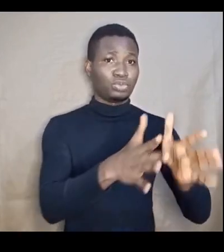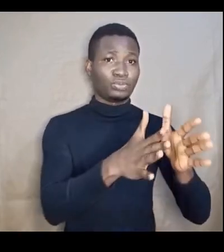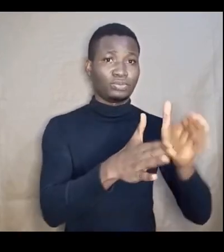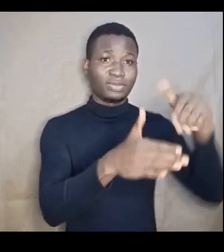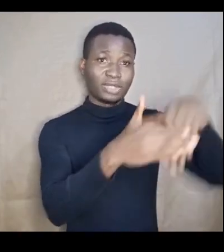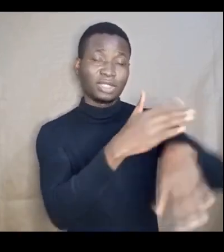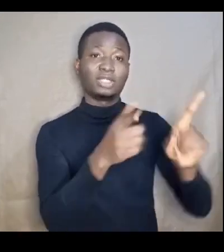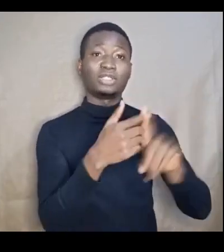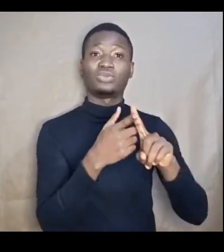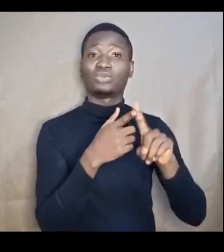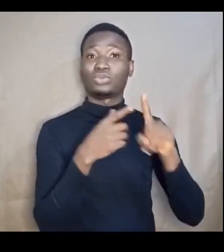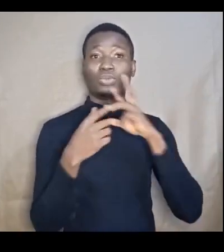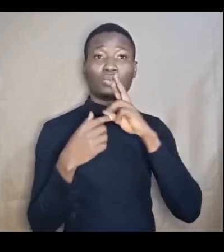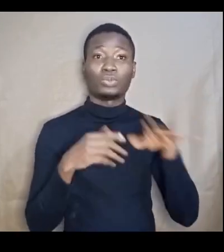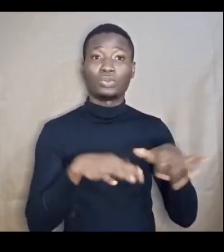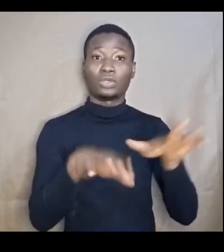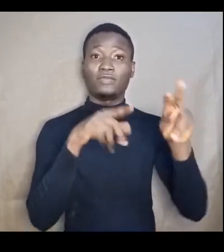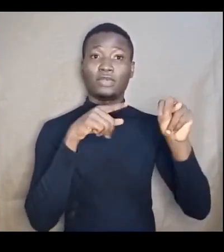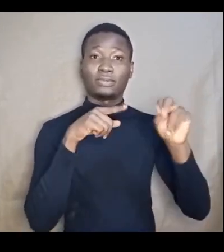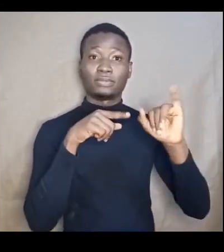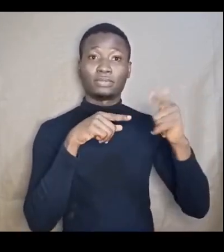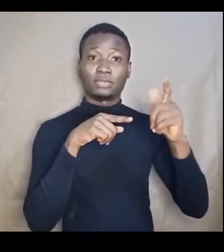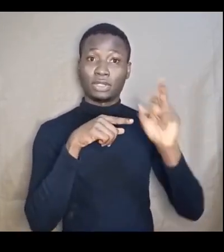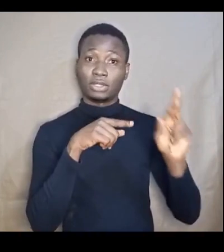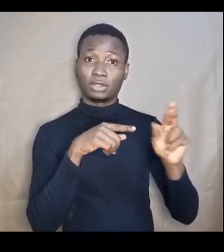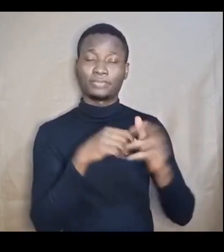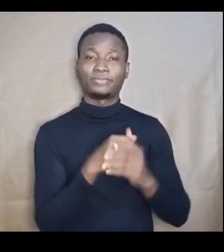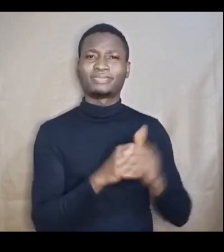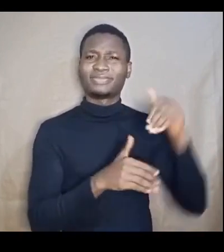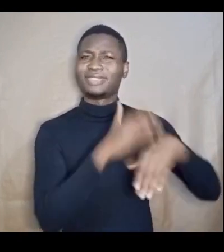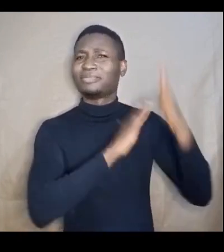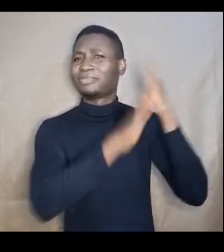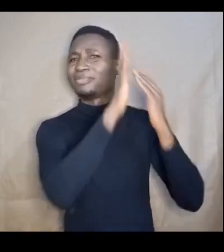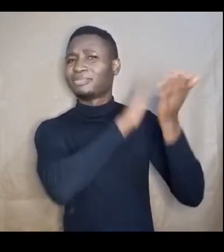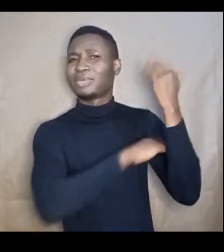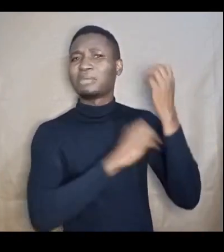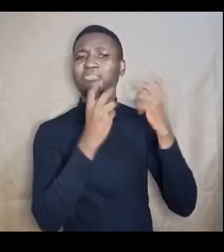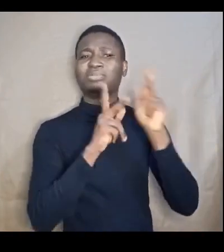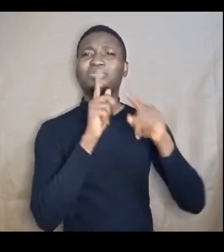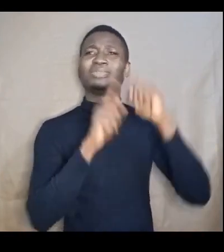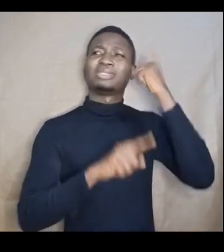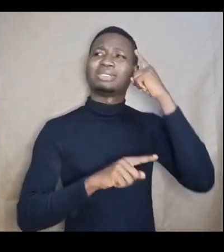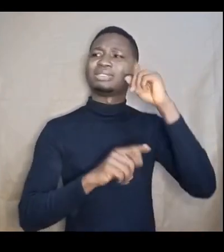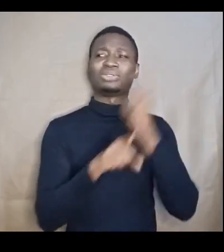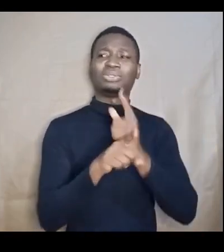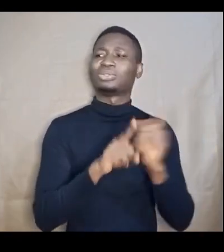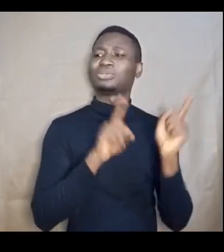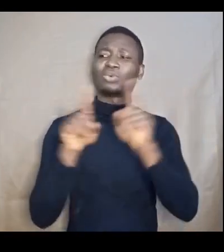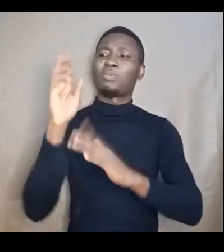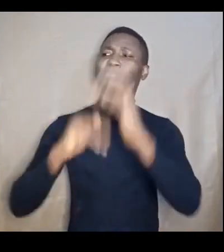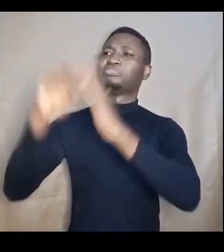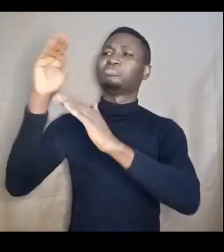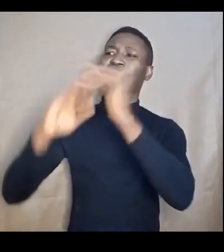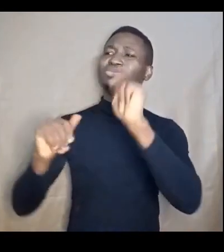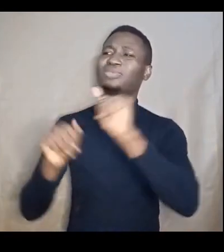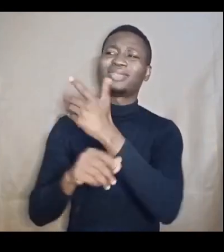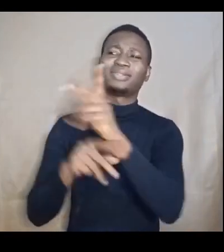the years, people have, with impunity, built houses, all manner of houses, including